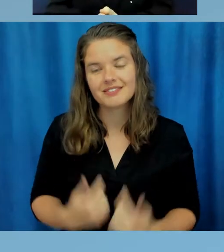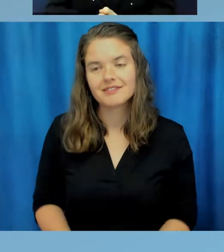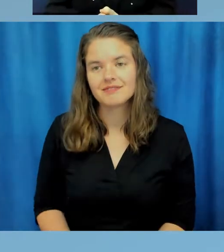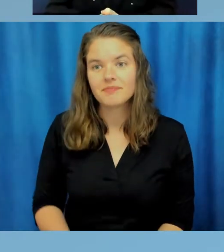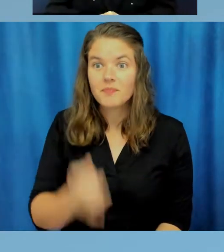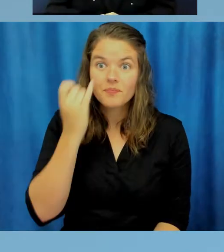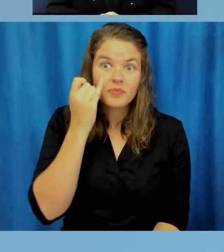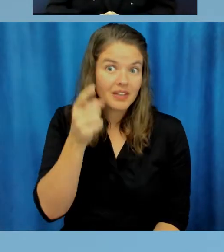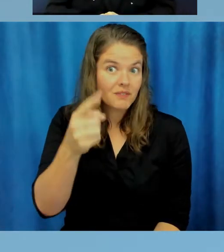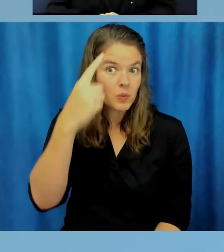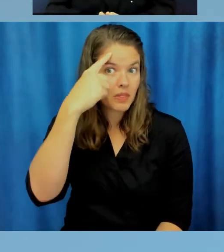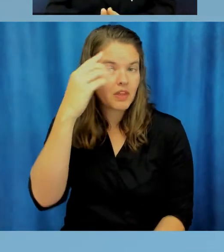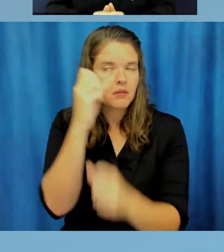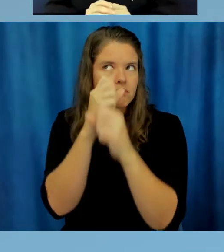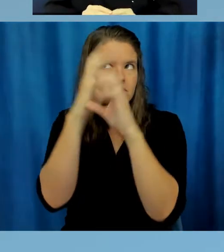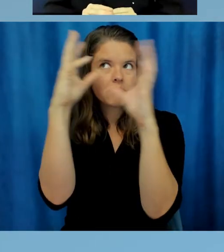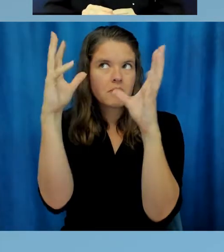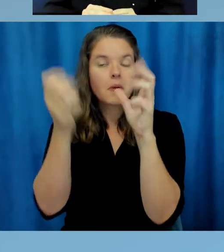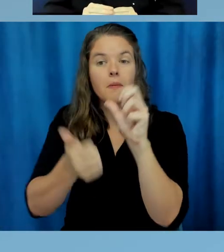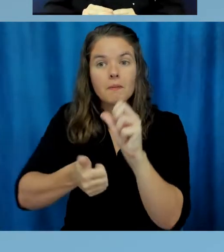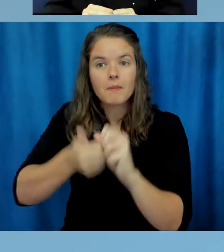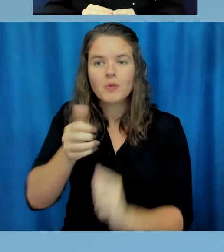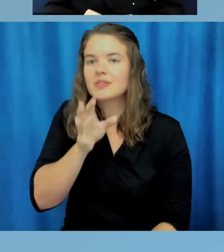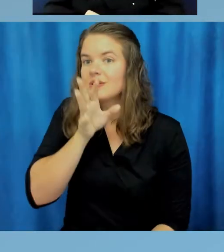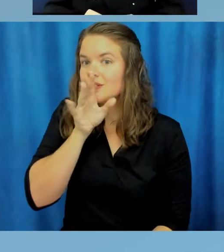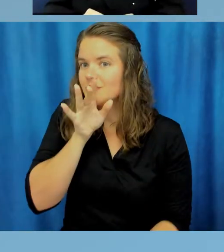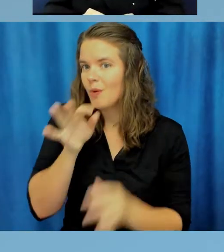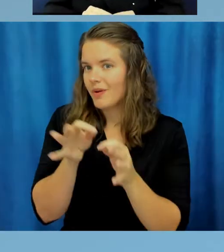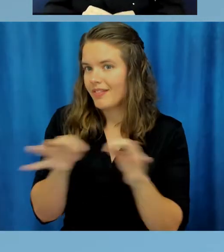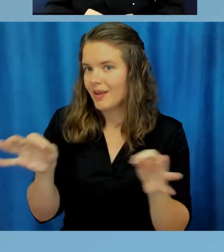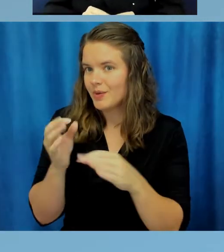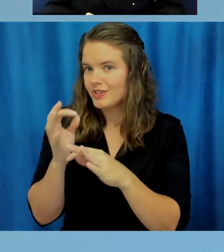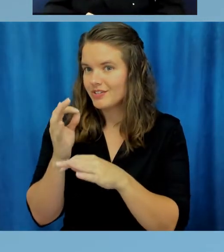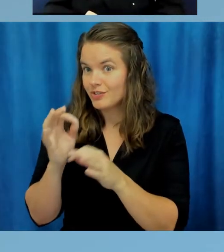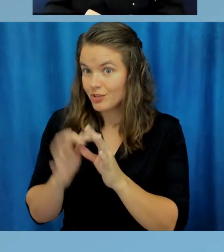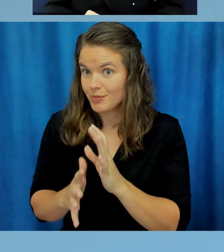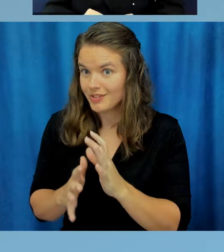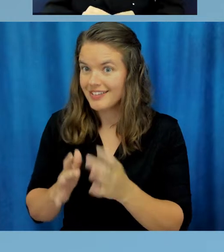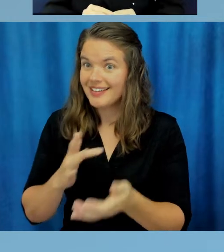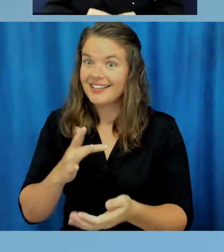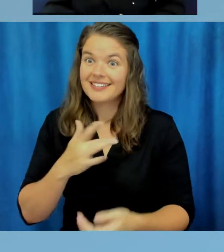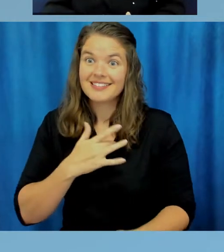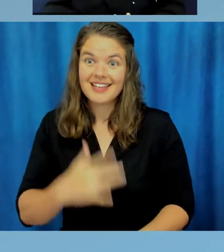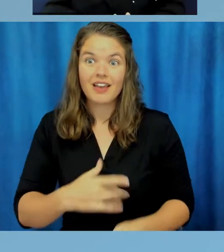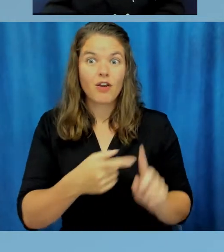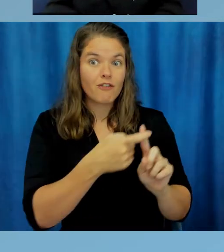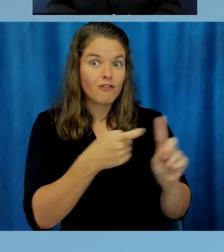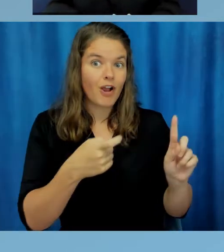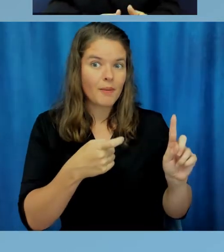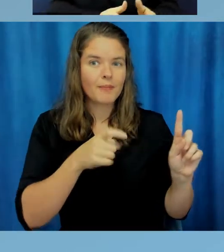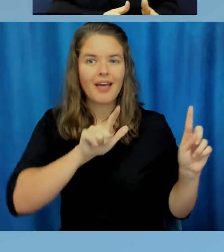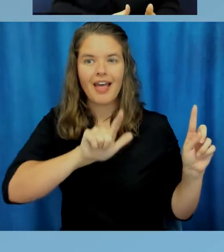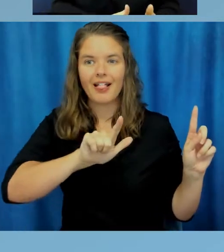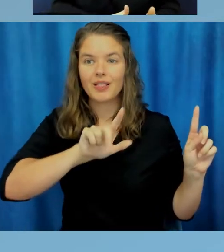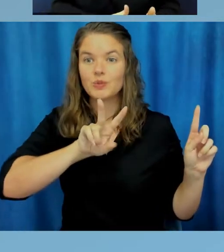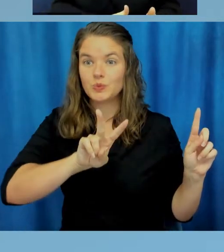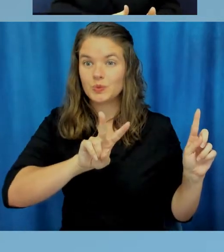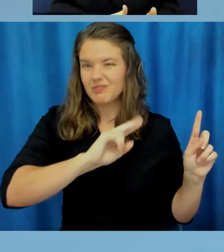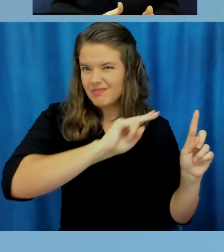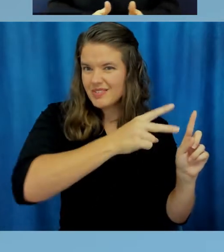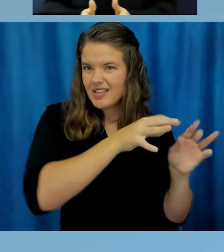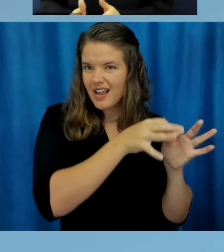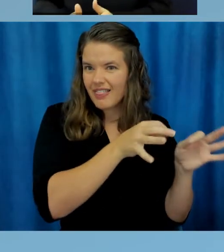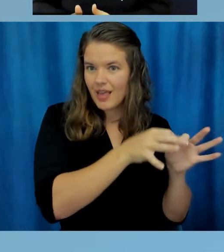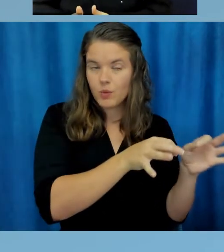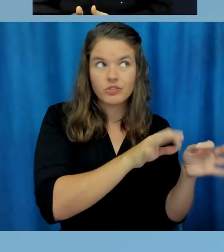If you think about it, most spoken language interpreters tend to work going from their L2, their second language,